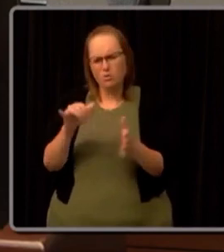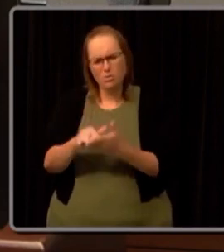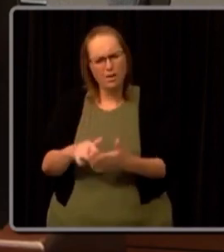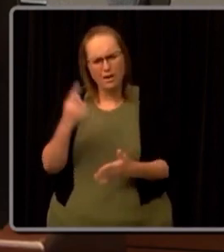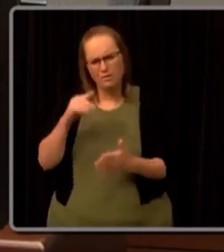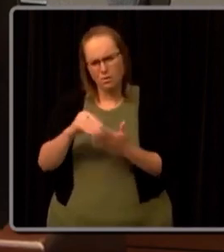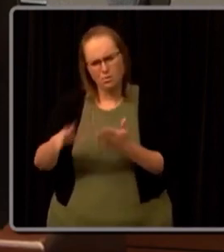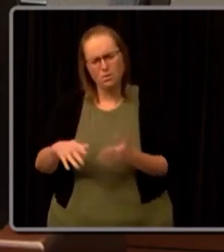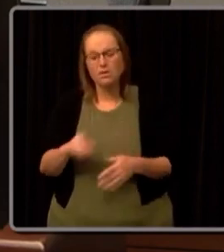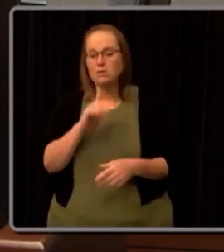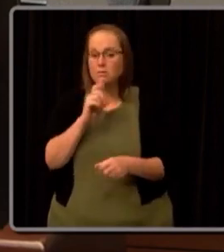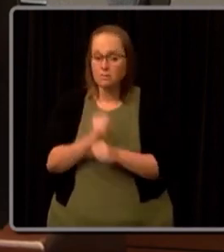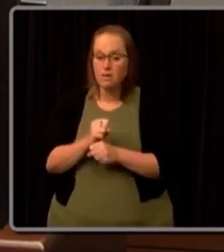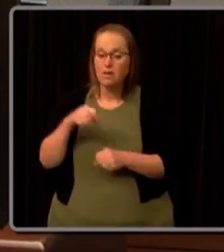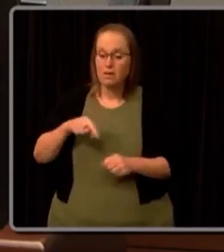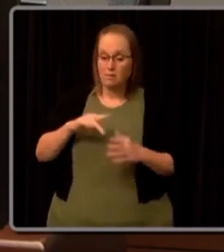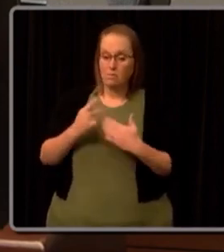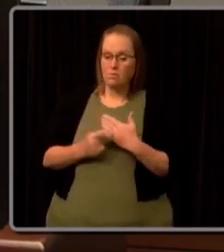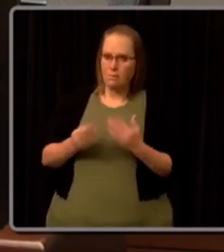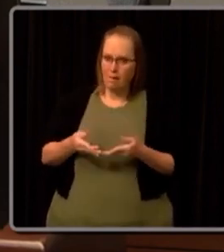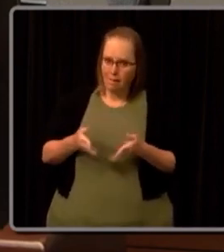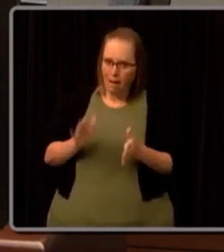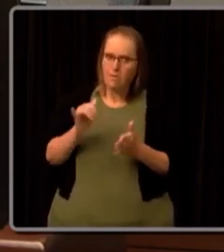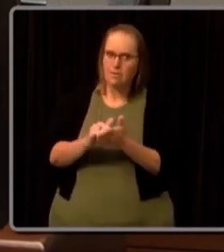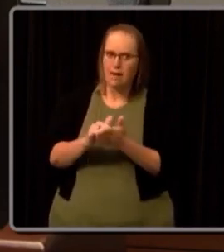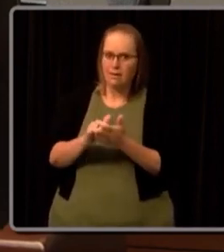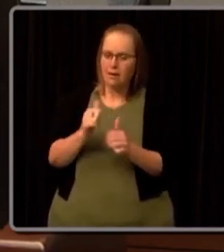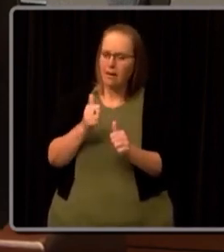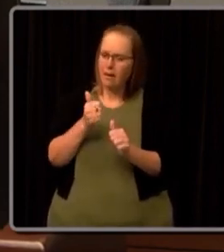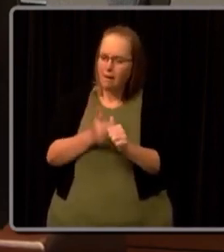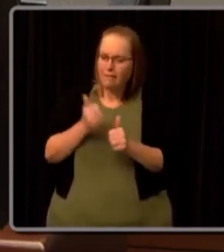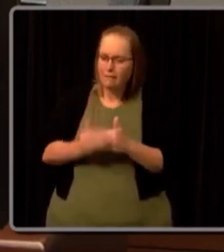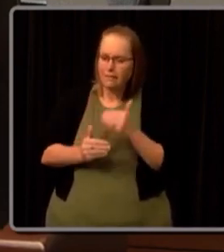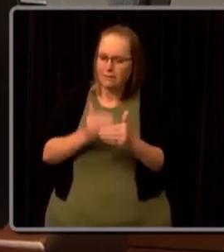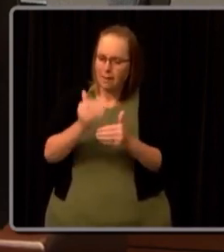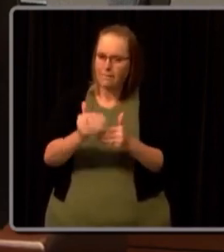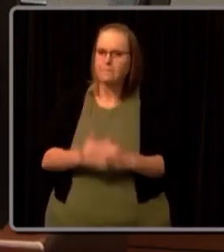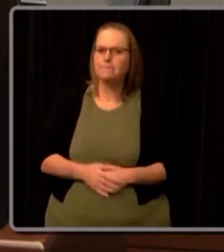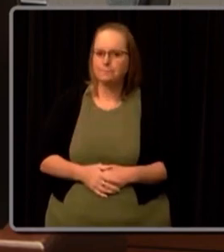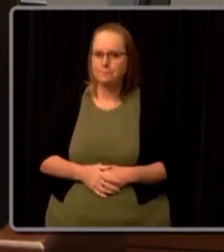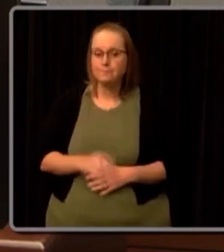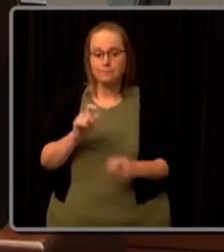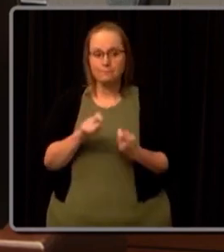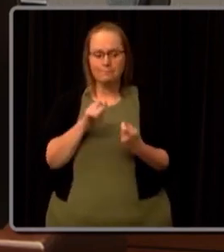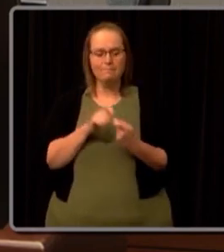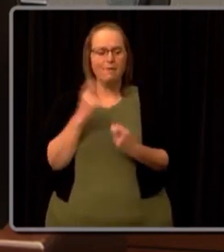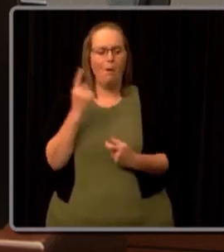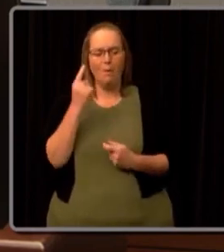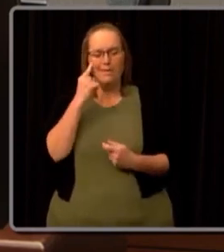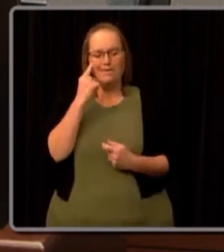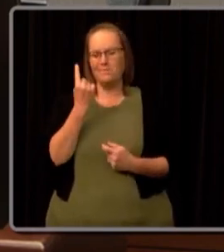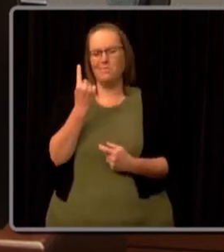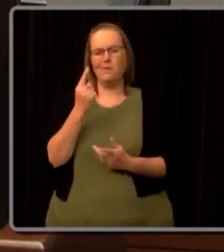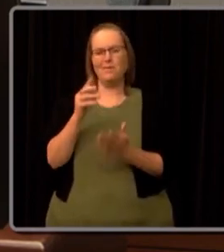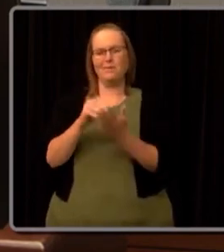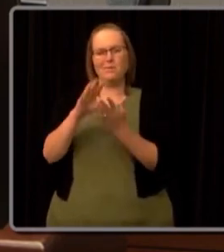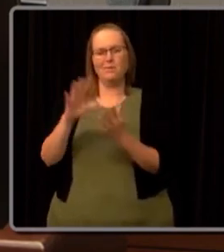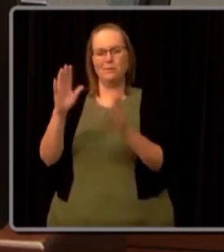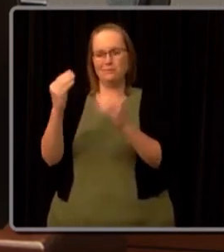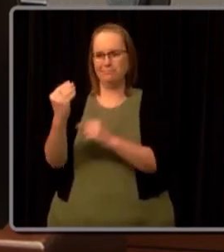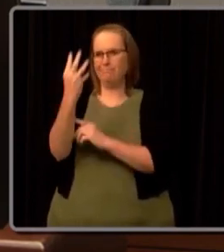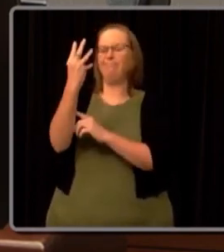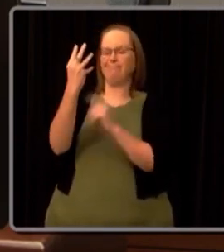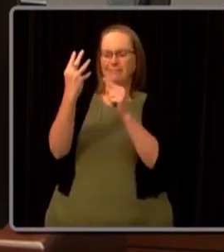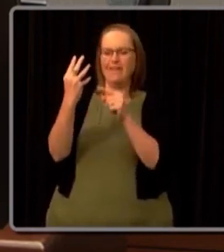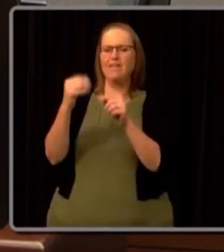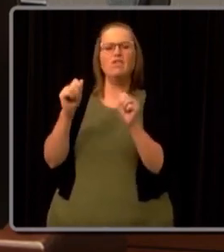this truly does, this program allows that at every step. And specifically, I always think of one student this year who